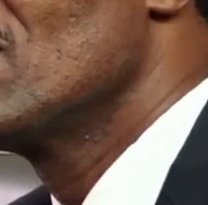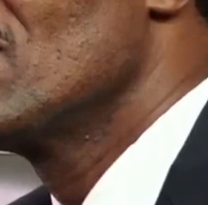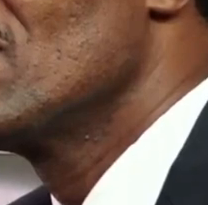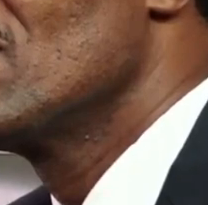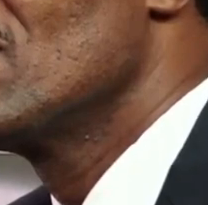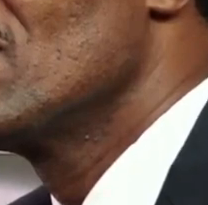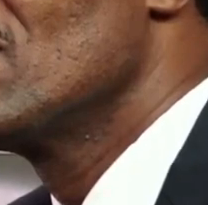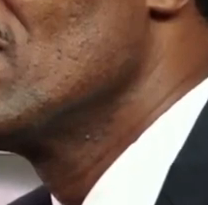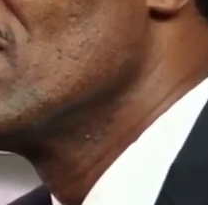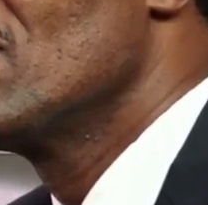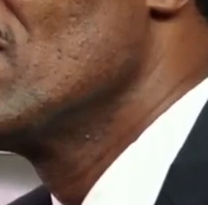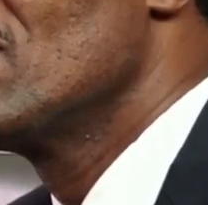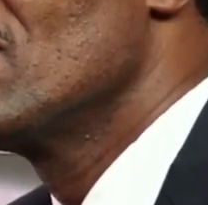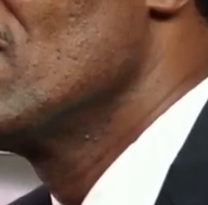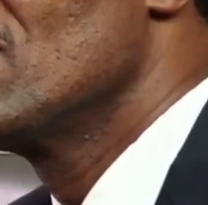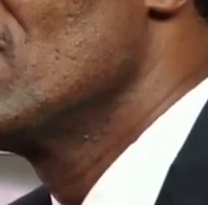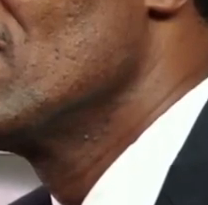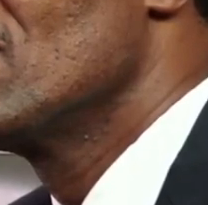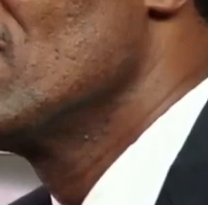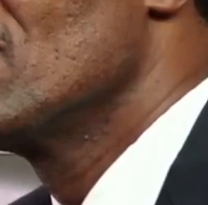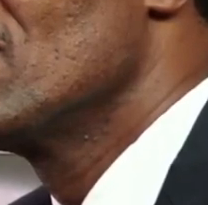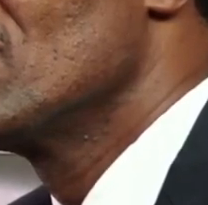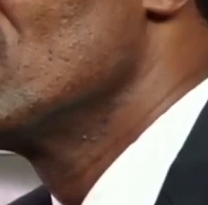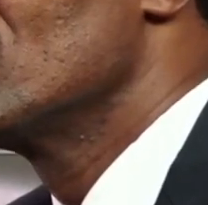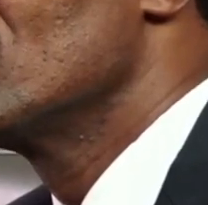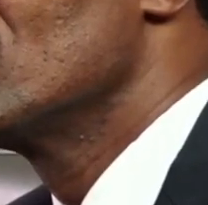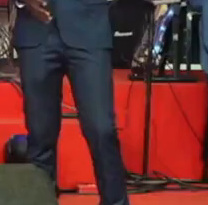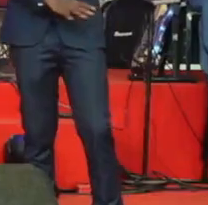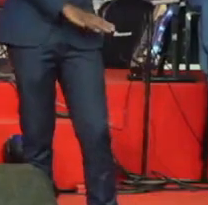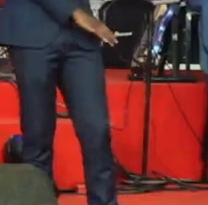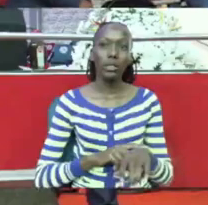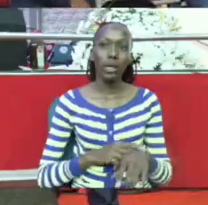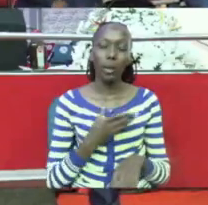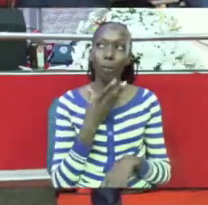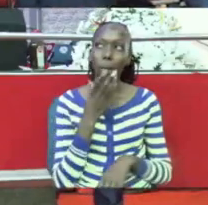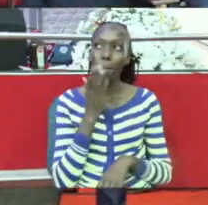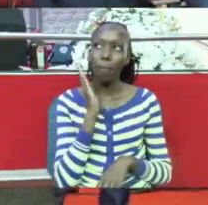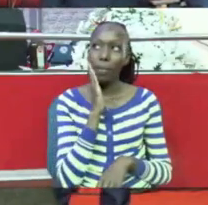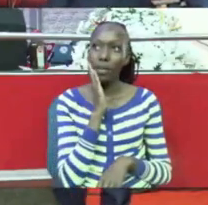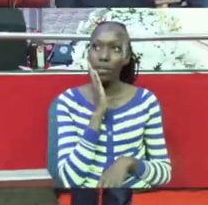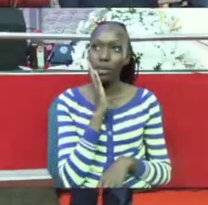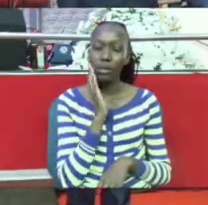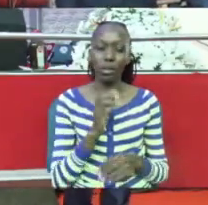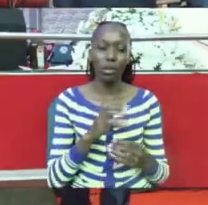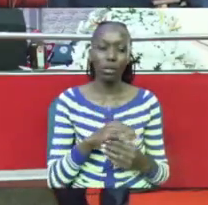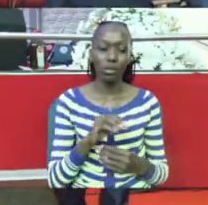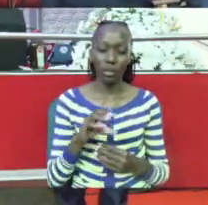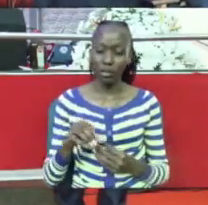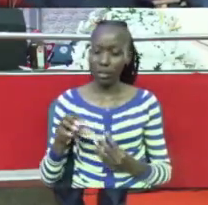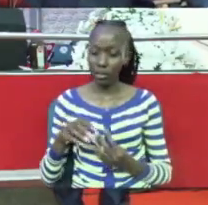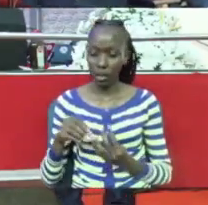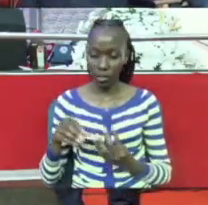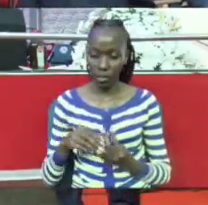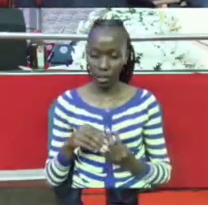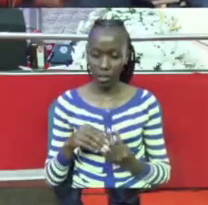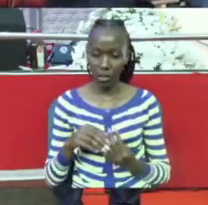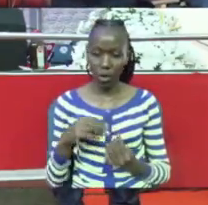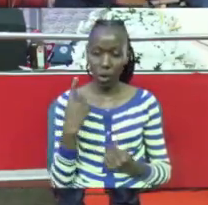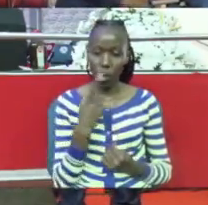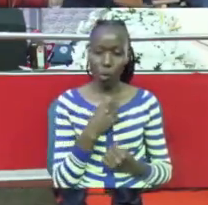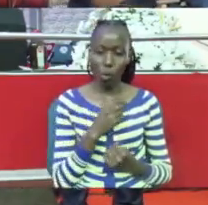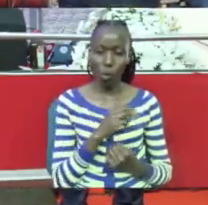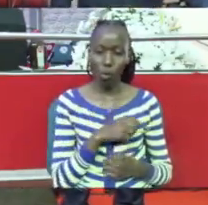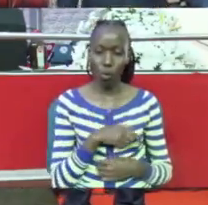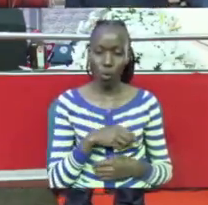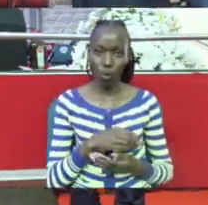while his mother could look around and to look for somebody to send. Kama mama yake angetafuta mtu wa kutuma pale nyumbani. He could only see Jacob. Angeona